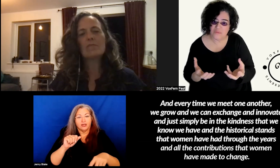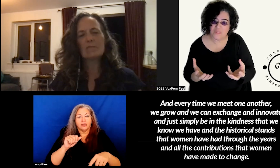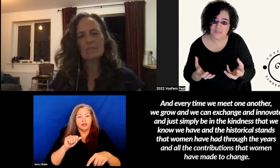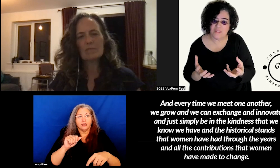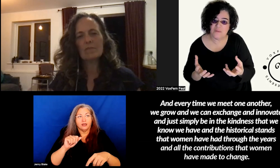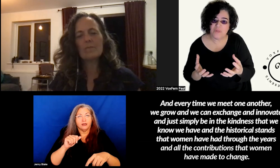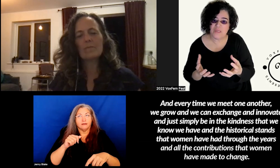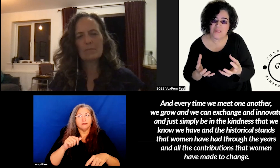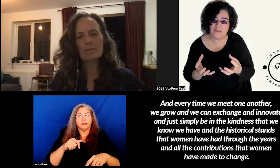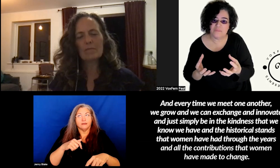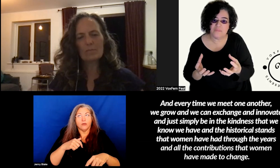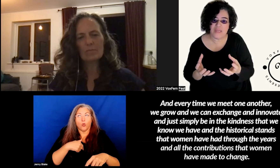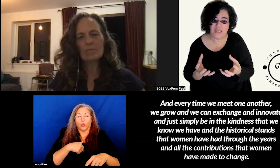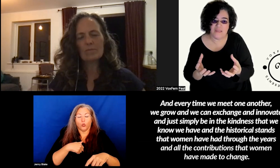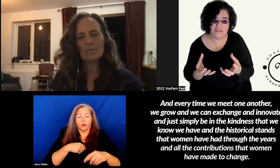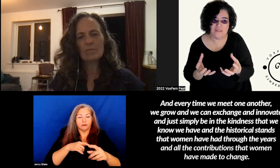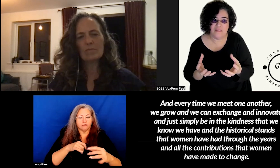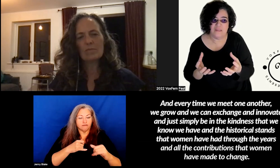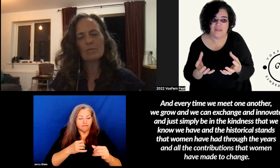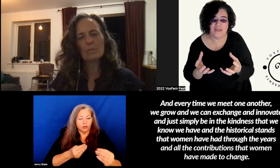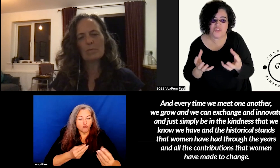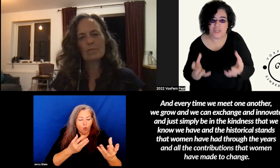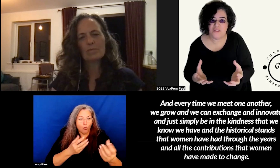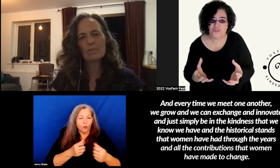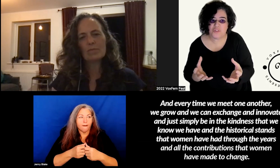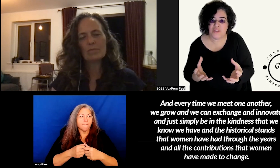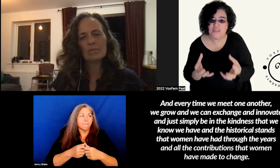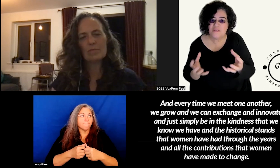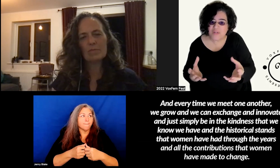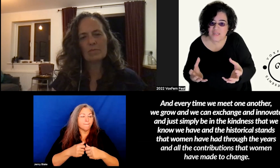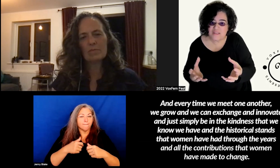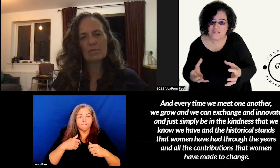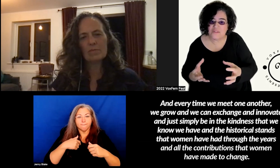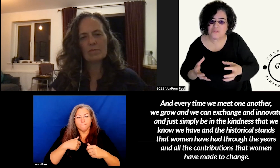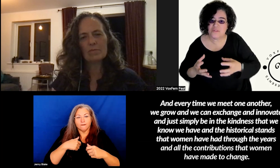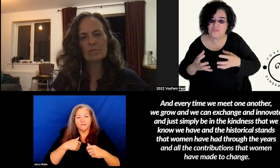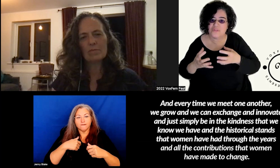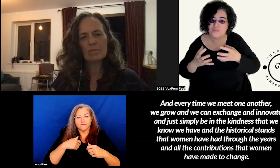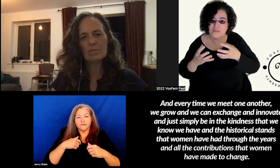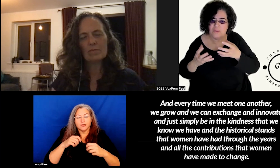we grow and we can exchange and innovate and